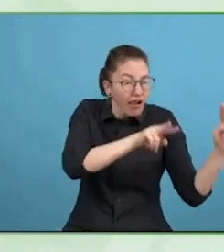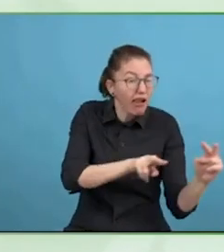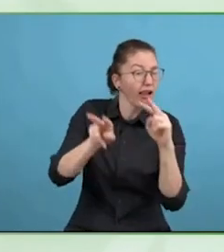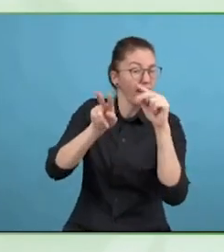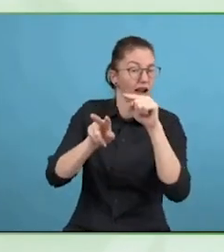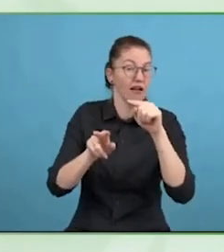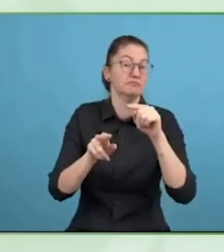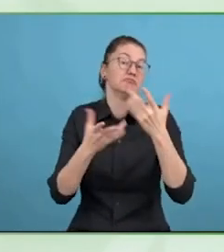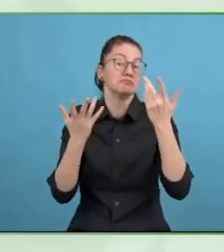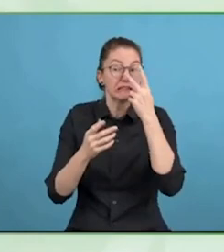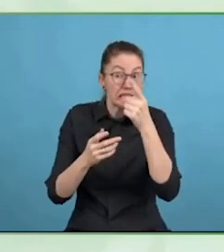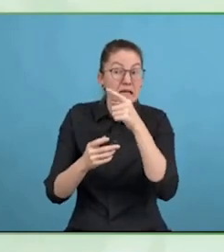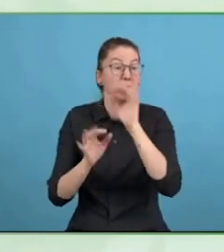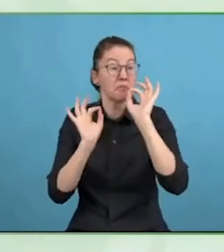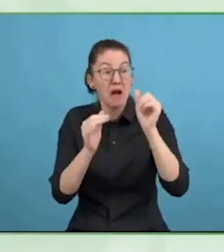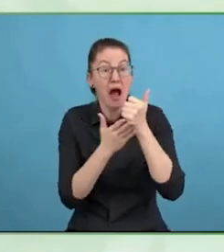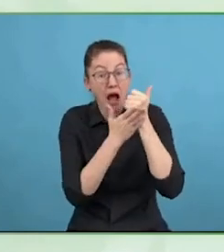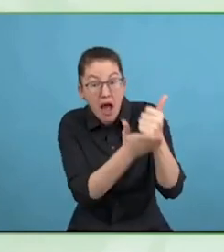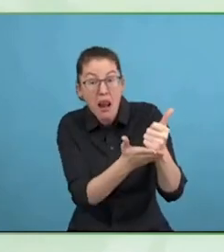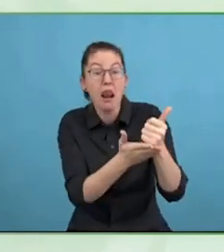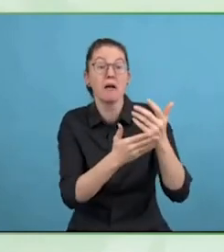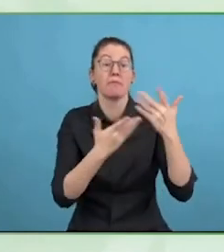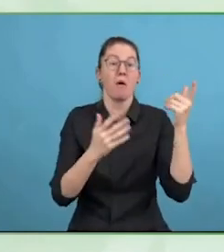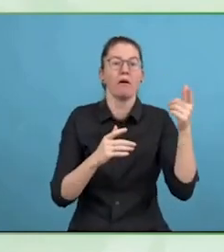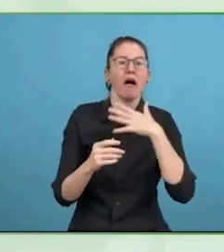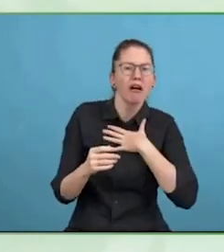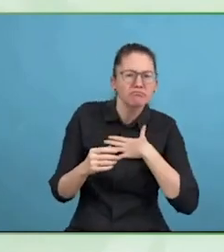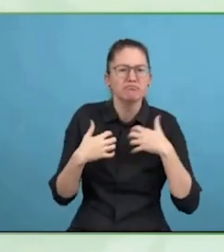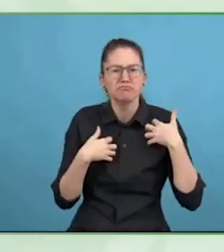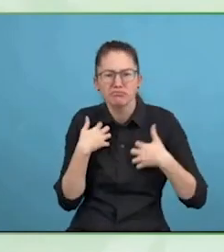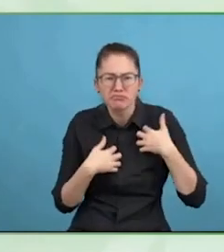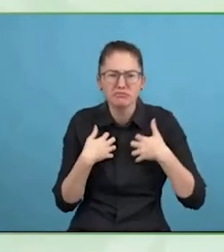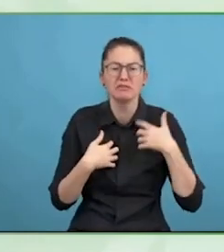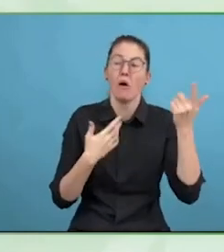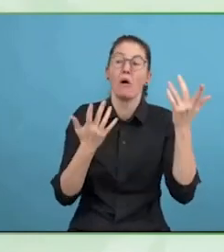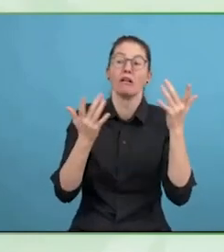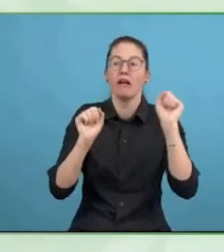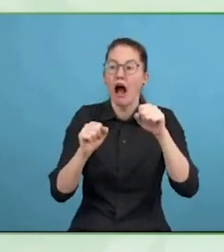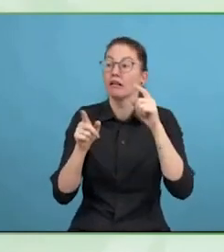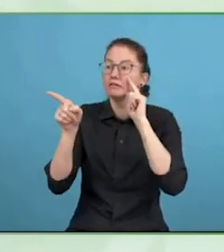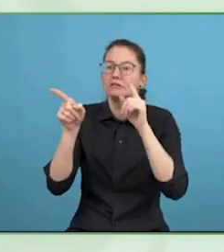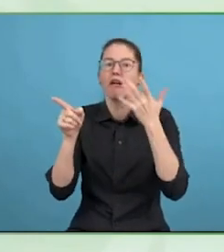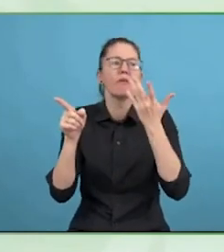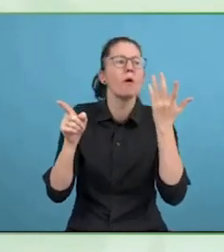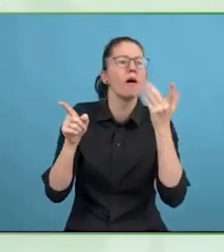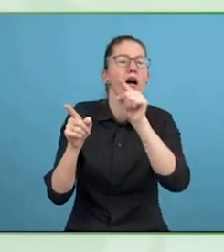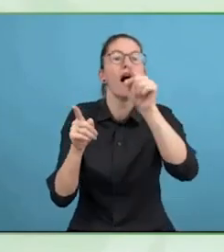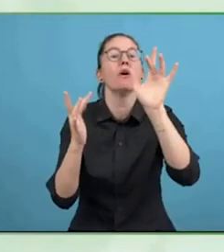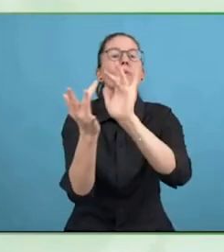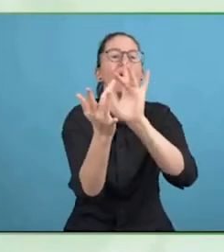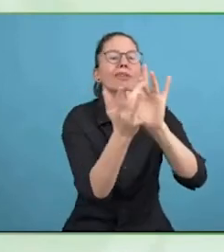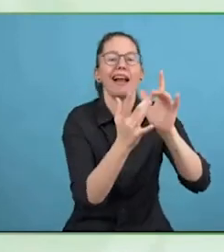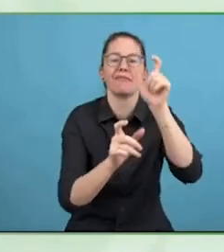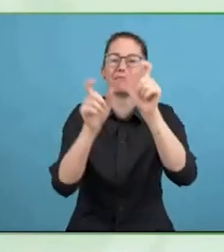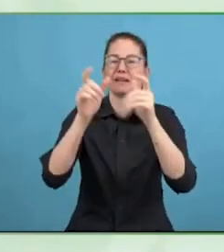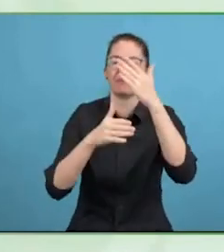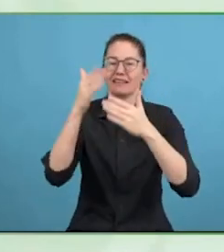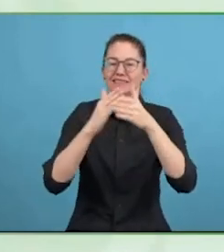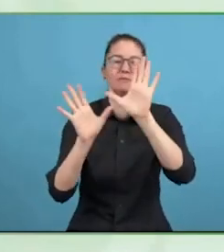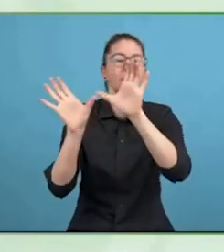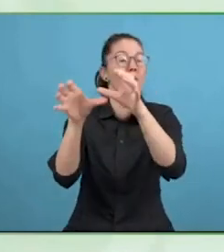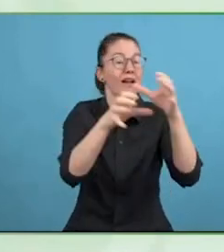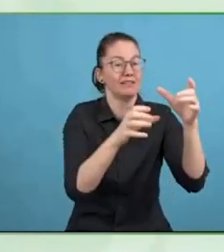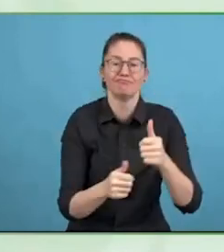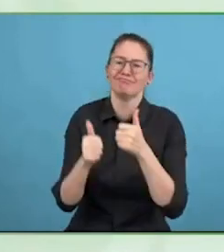and cooperation. It is developed to support persons with disabilities to actively take part in society. So a